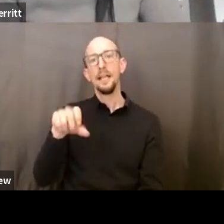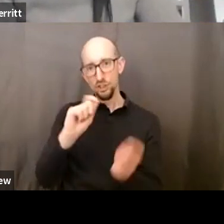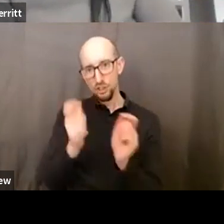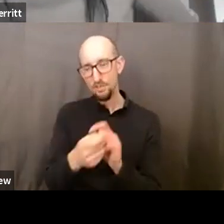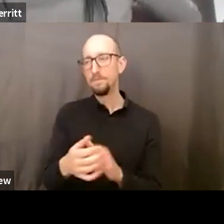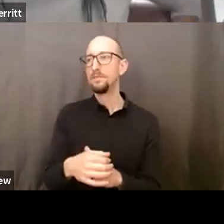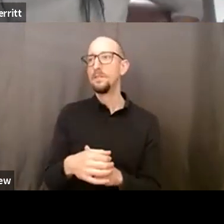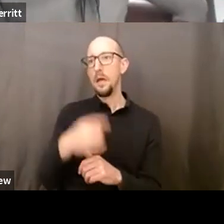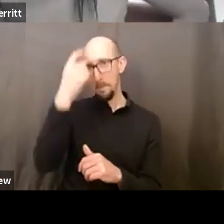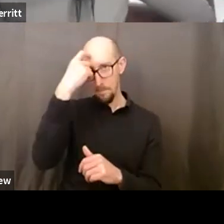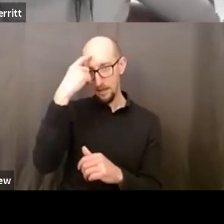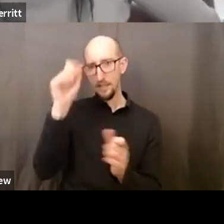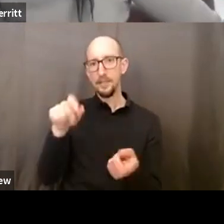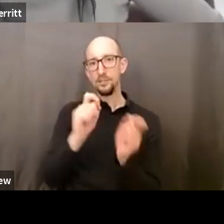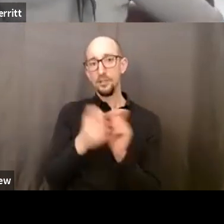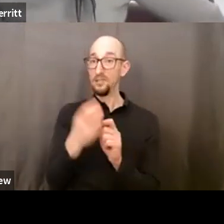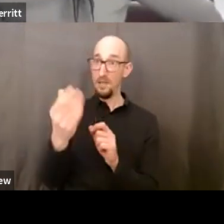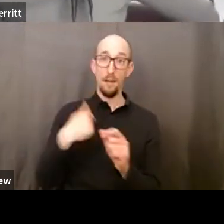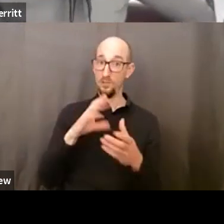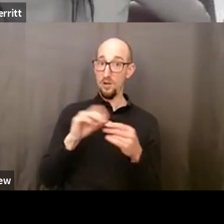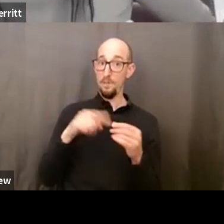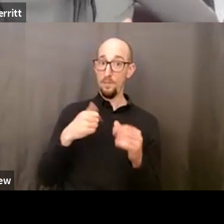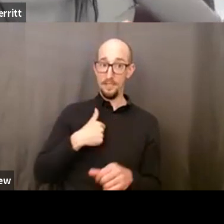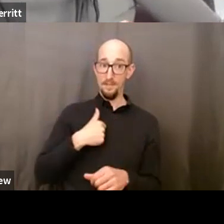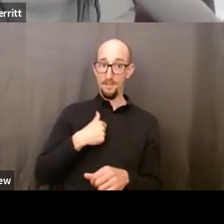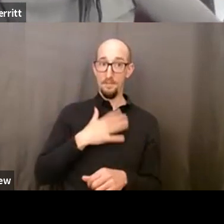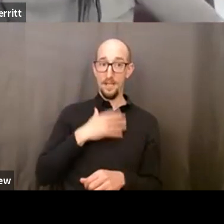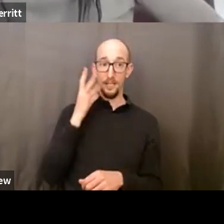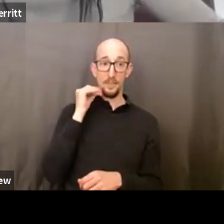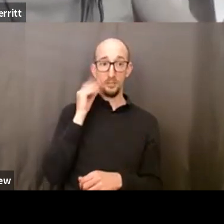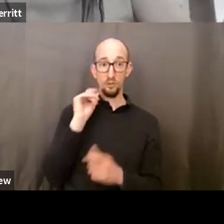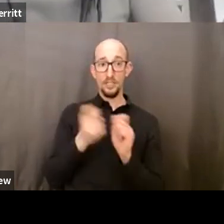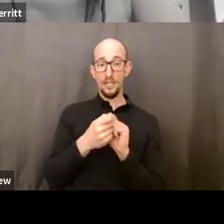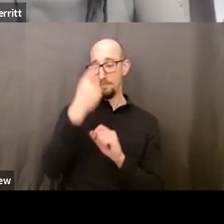And I'm speaking of my own. To be honest,